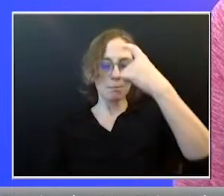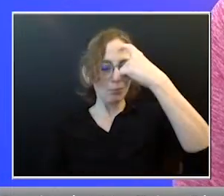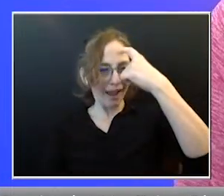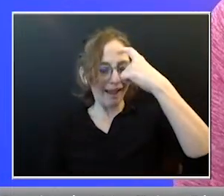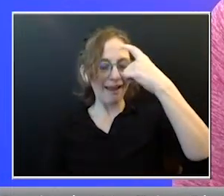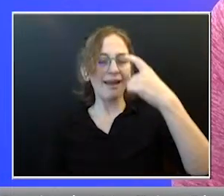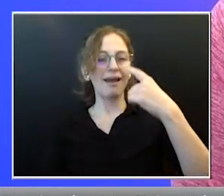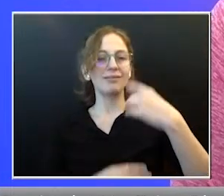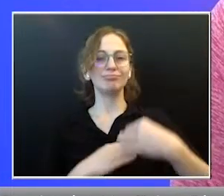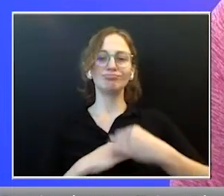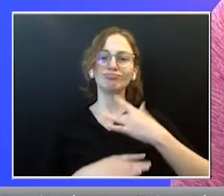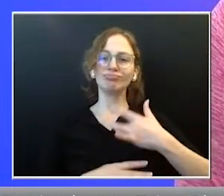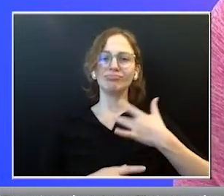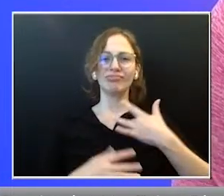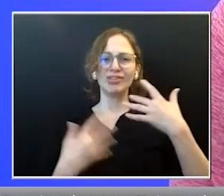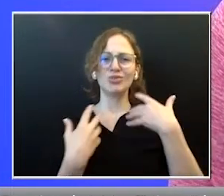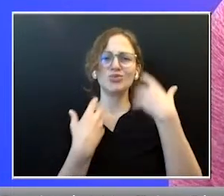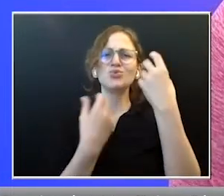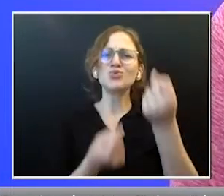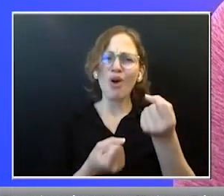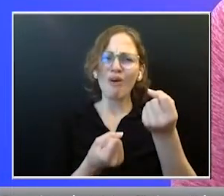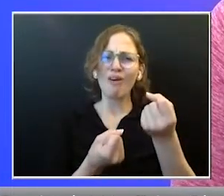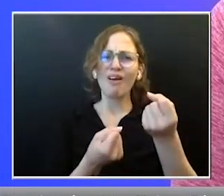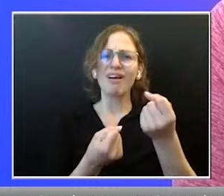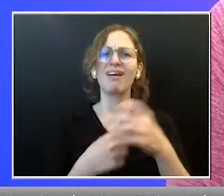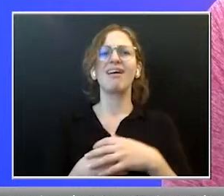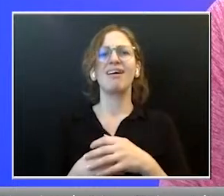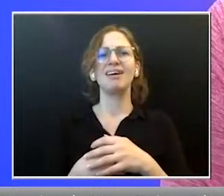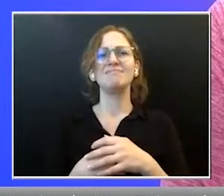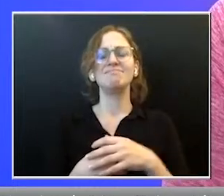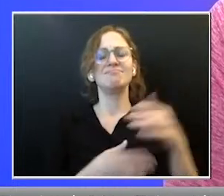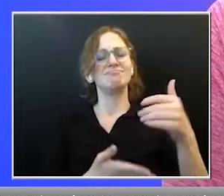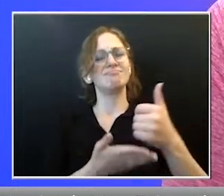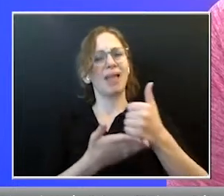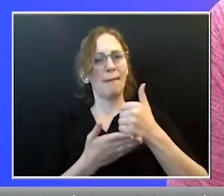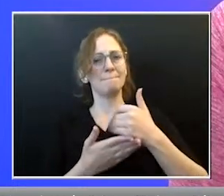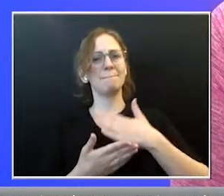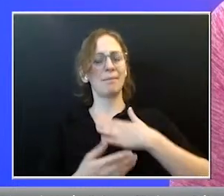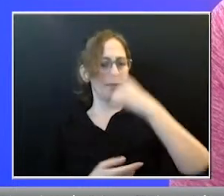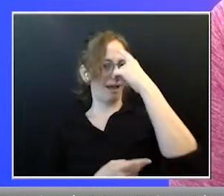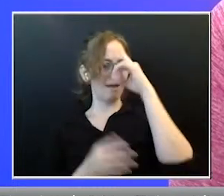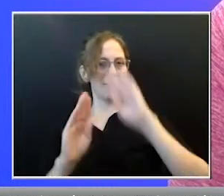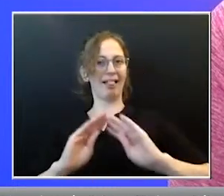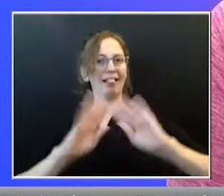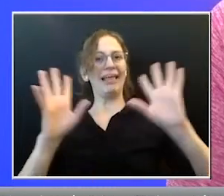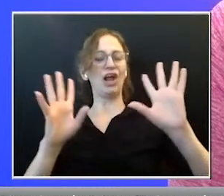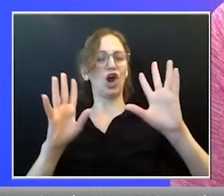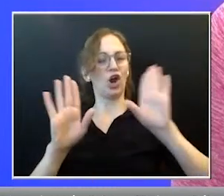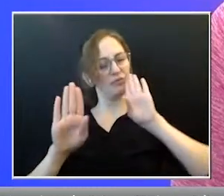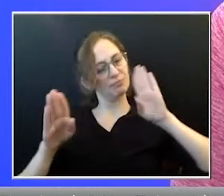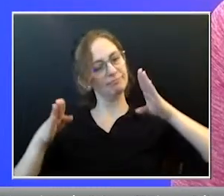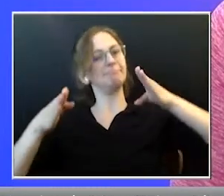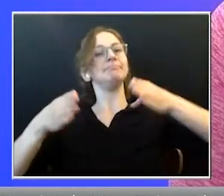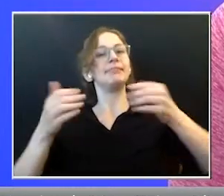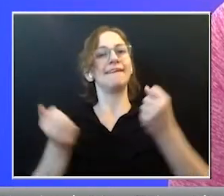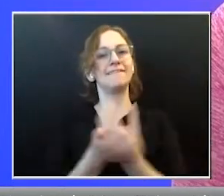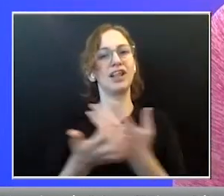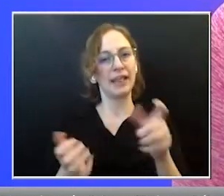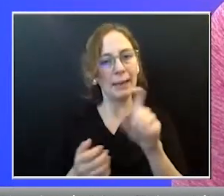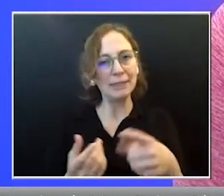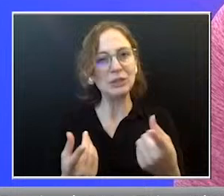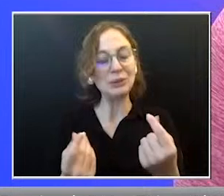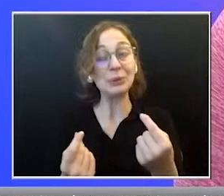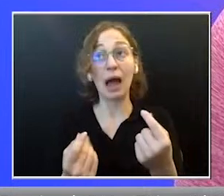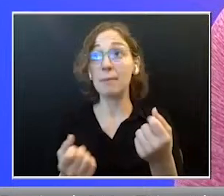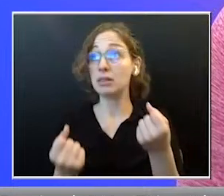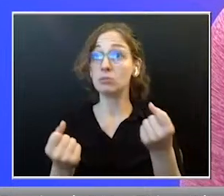helped my brain be clear and stay focused on everything I needed to do. There was a lot going on at that time. I had